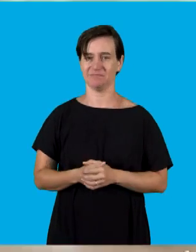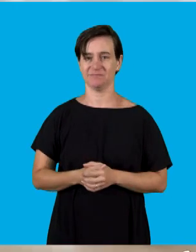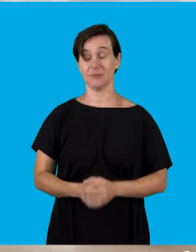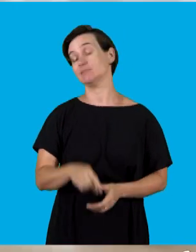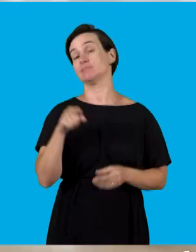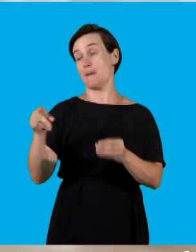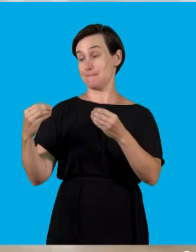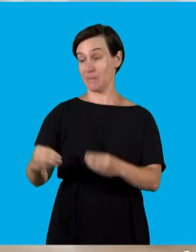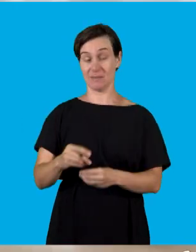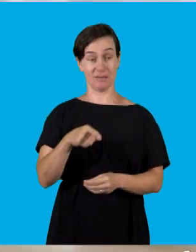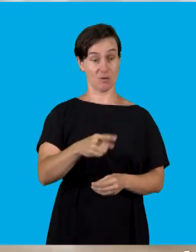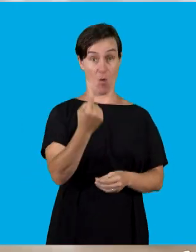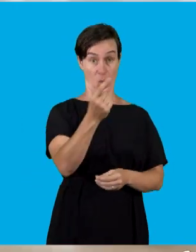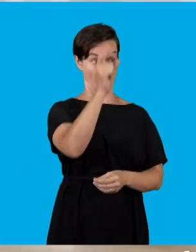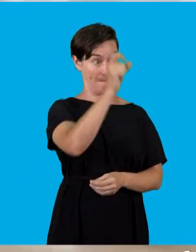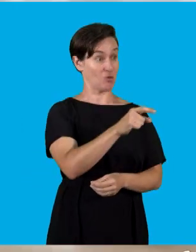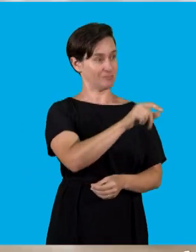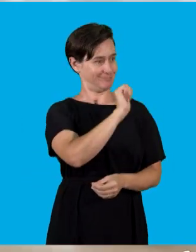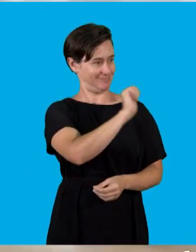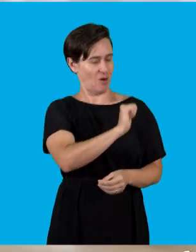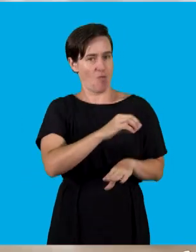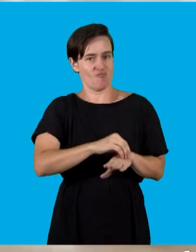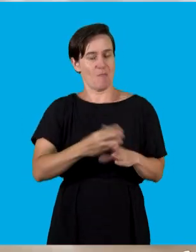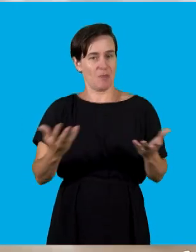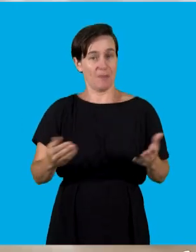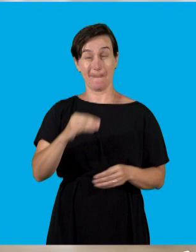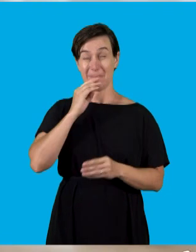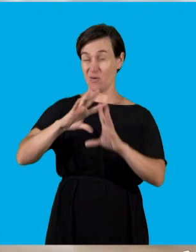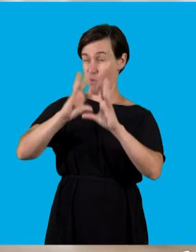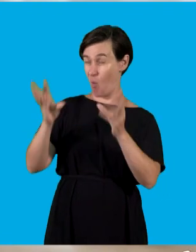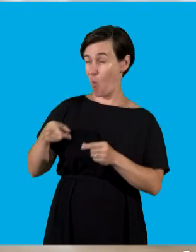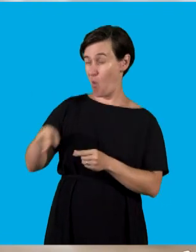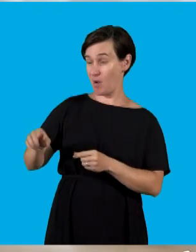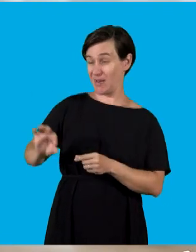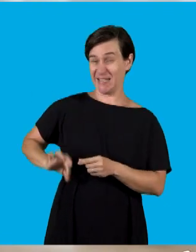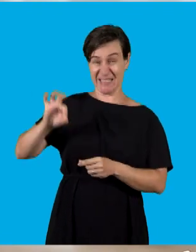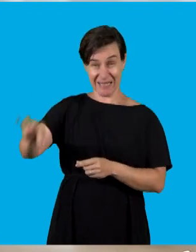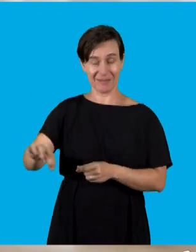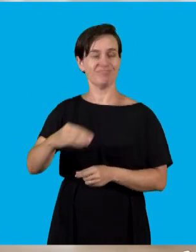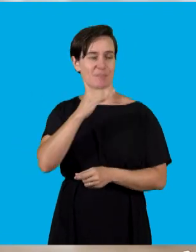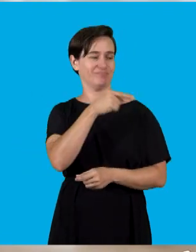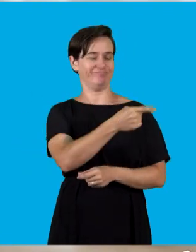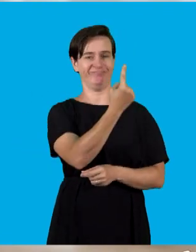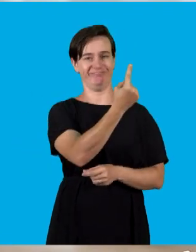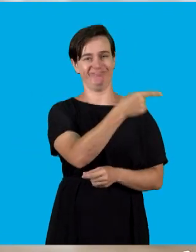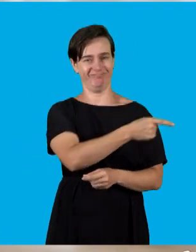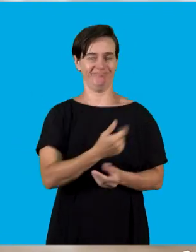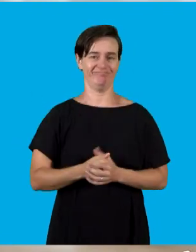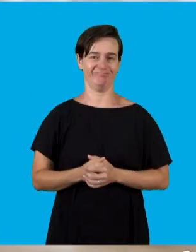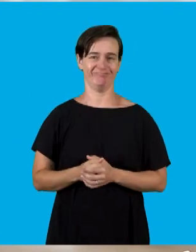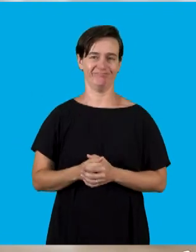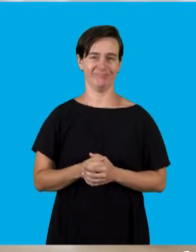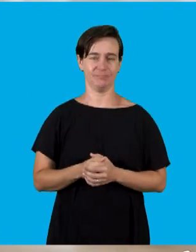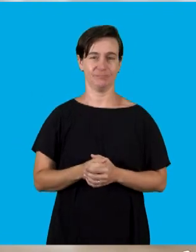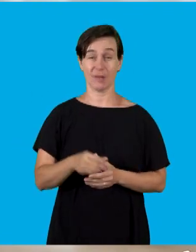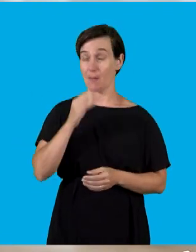business and the owner, they are one person, so the debts of the business belong to the owner. There is unlimited liability.